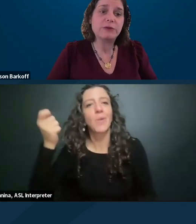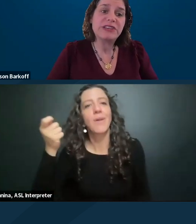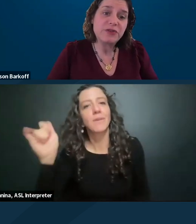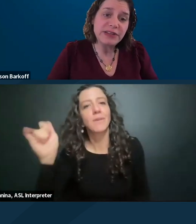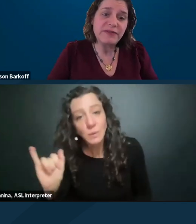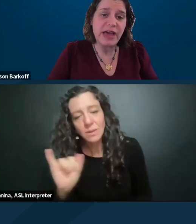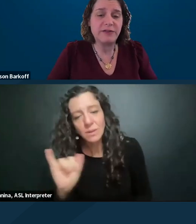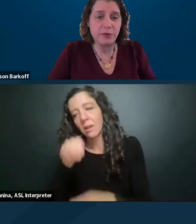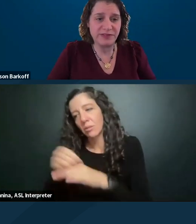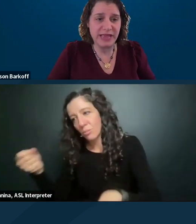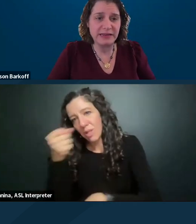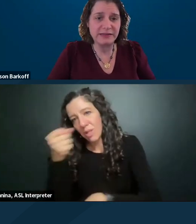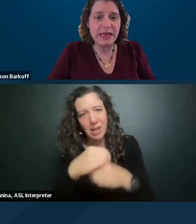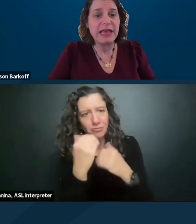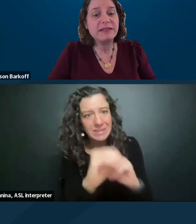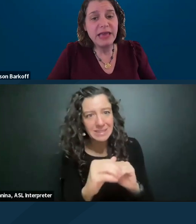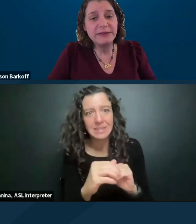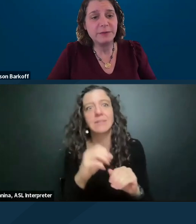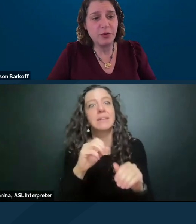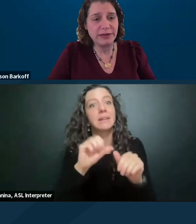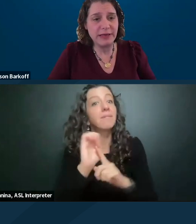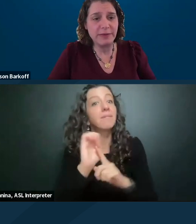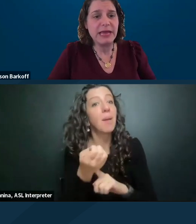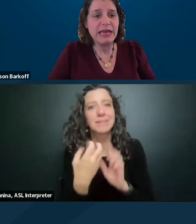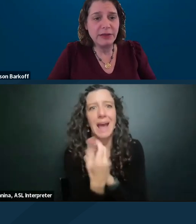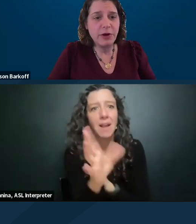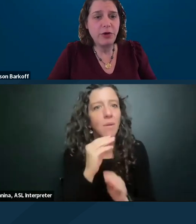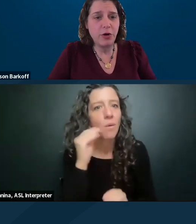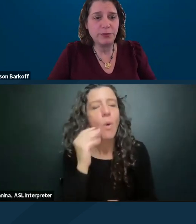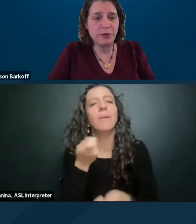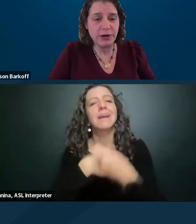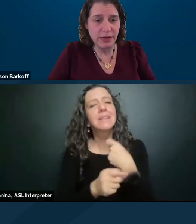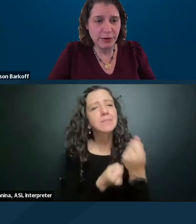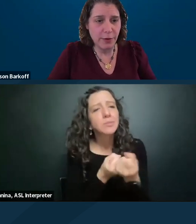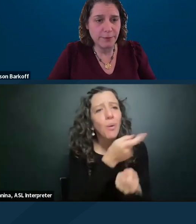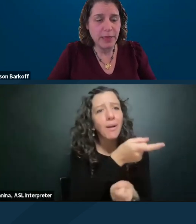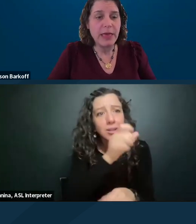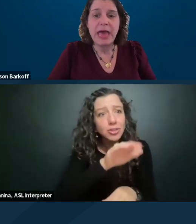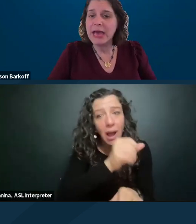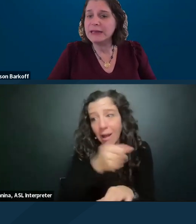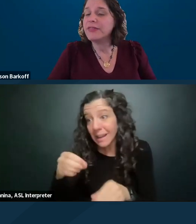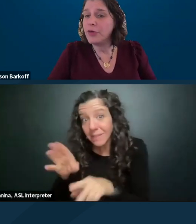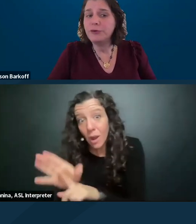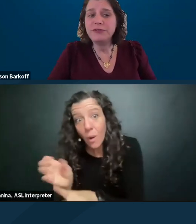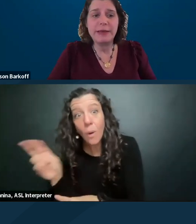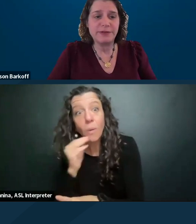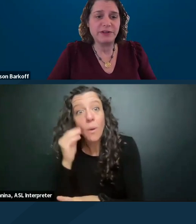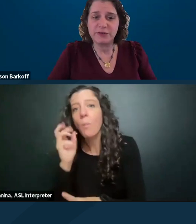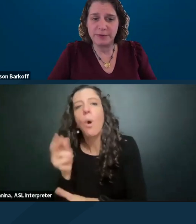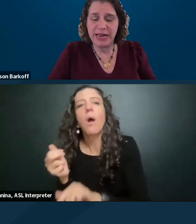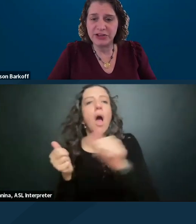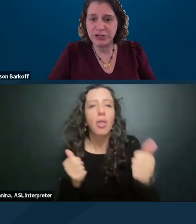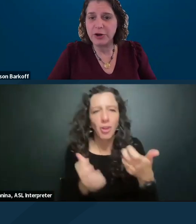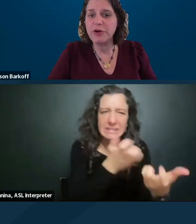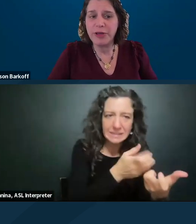them in restrictive out-of-home settings instead of supporting them in their own homes or another home. And those types